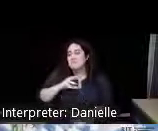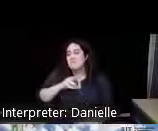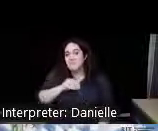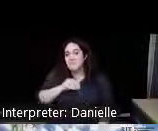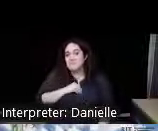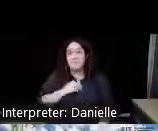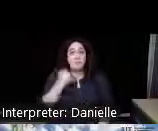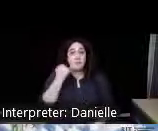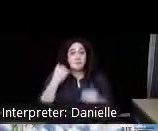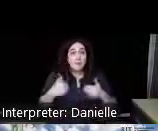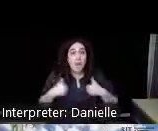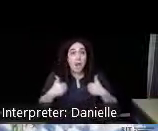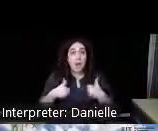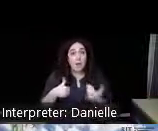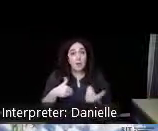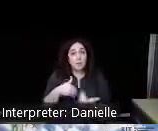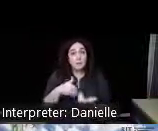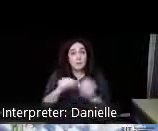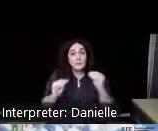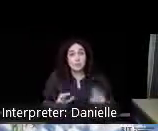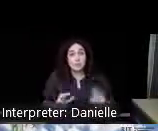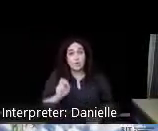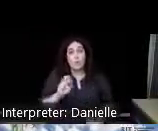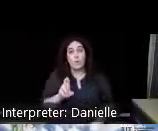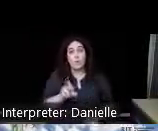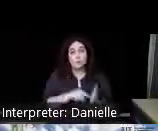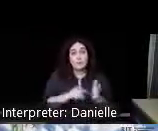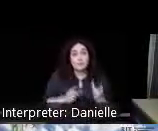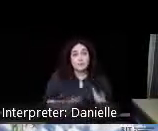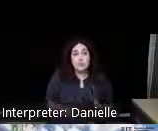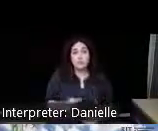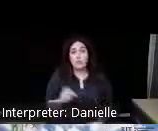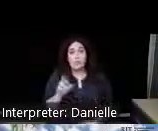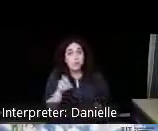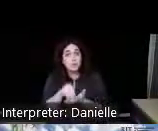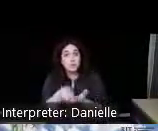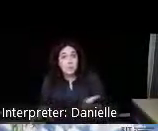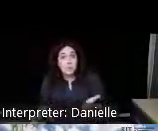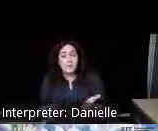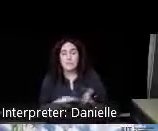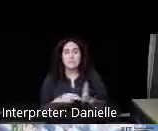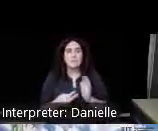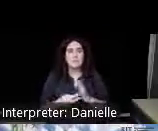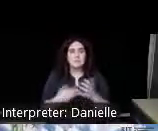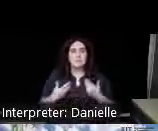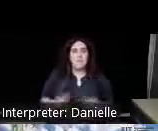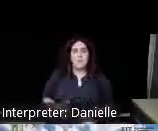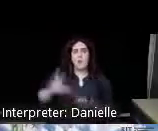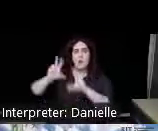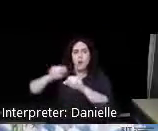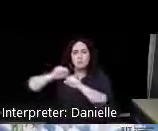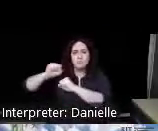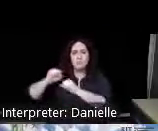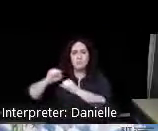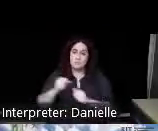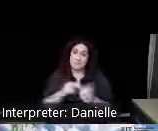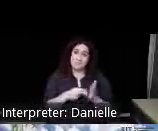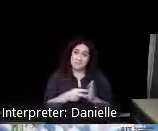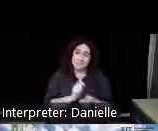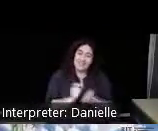or students. So that's another kind of factor into papers being inaccessible.